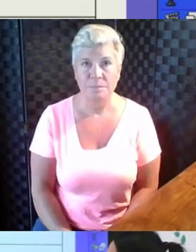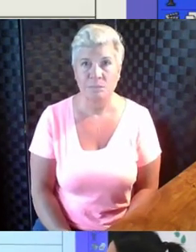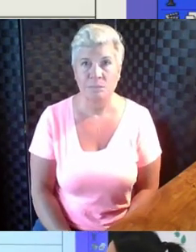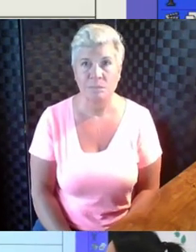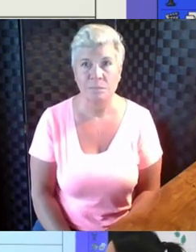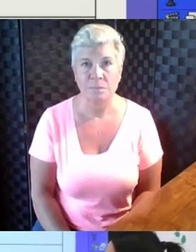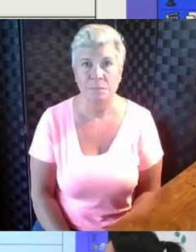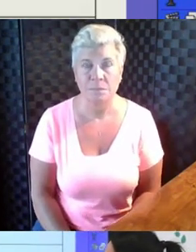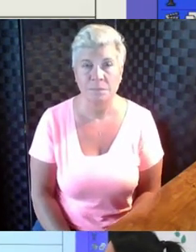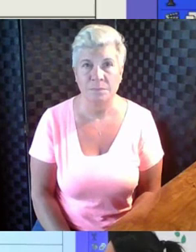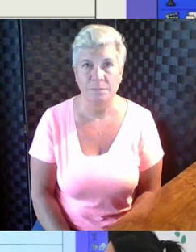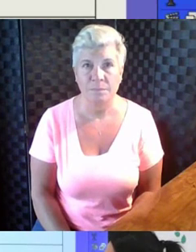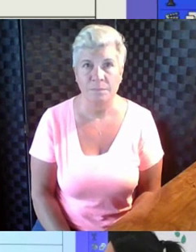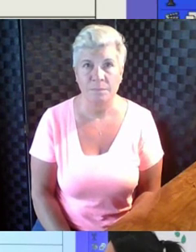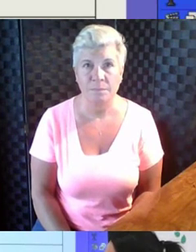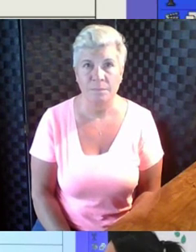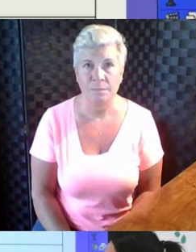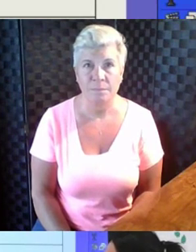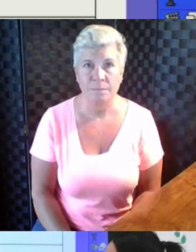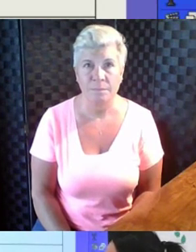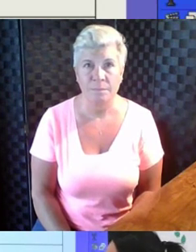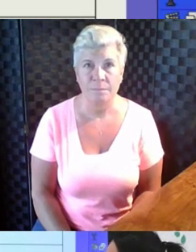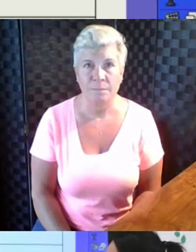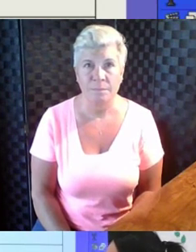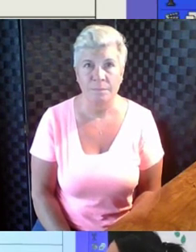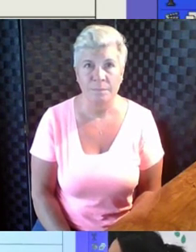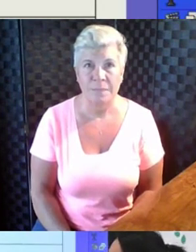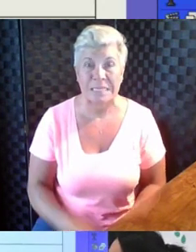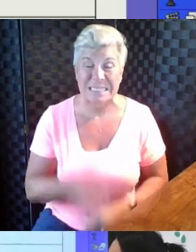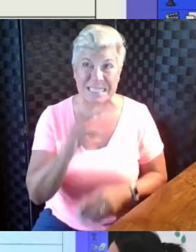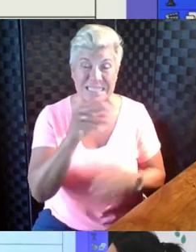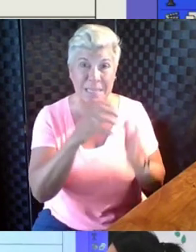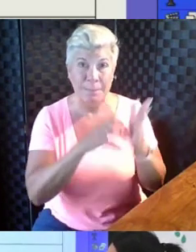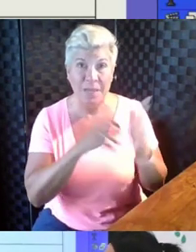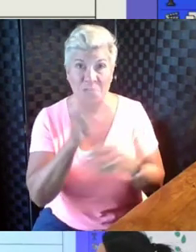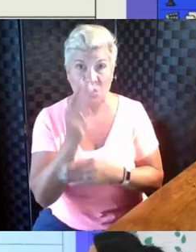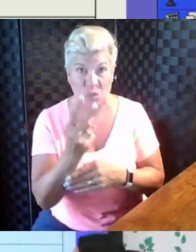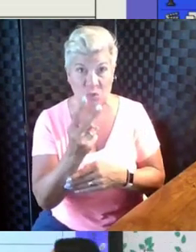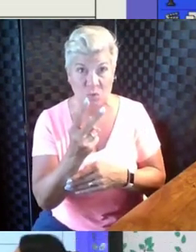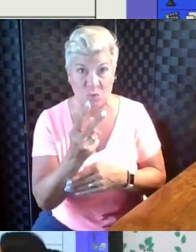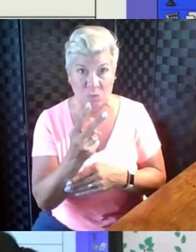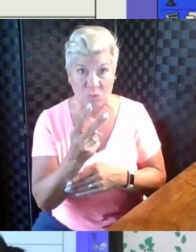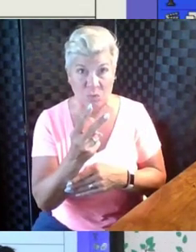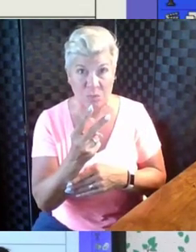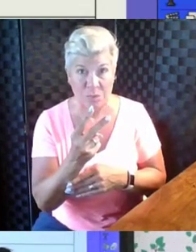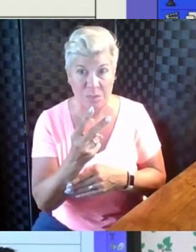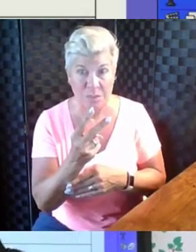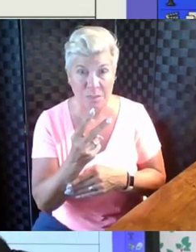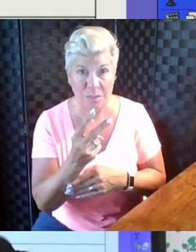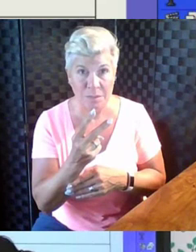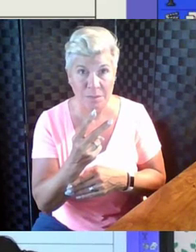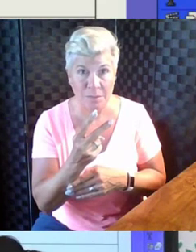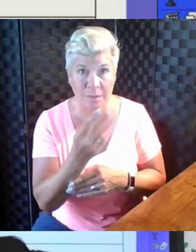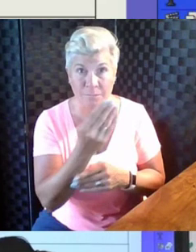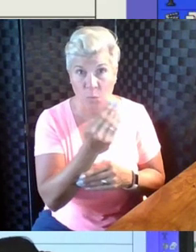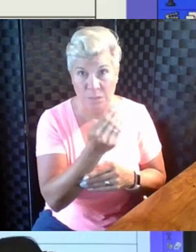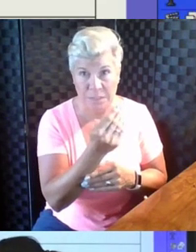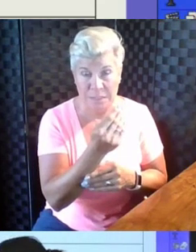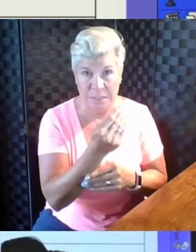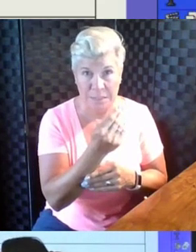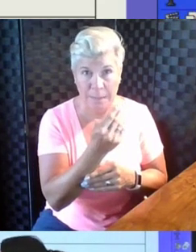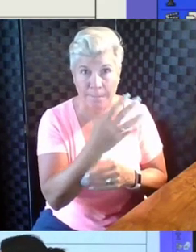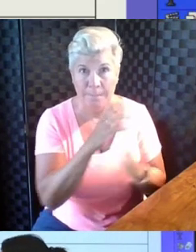Well, I know that 16 minus 2 would be